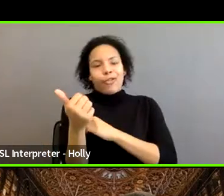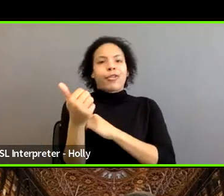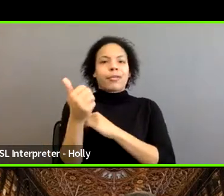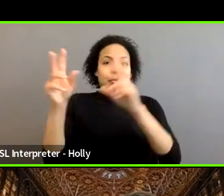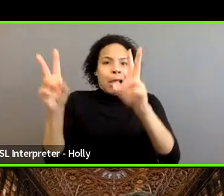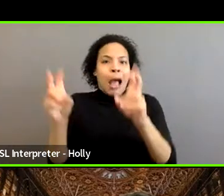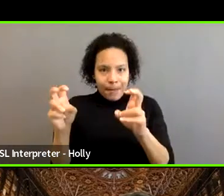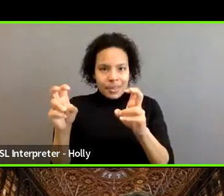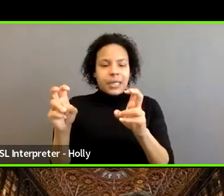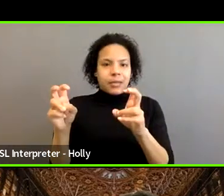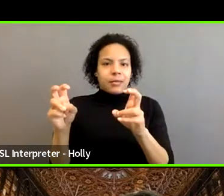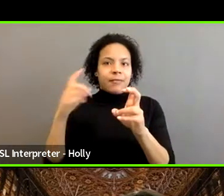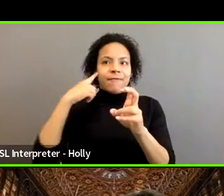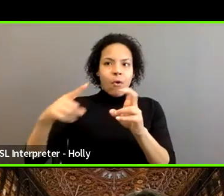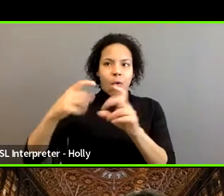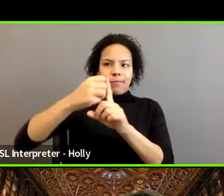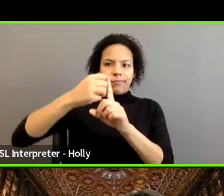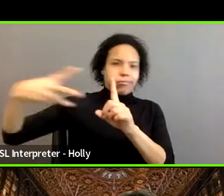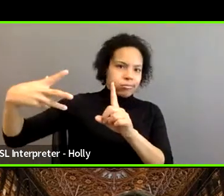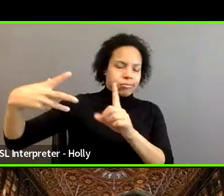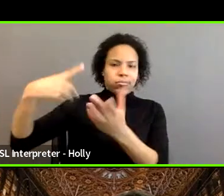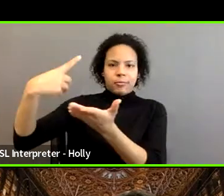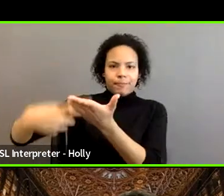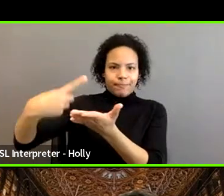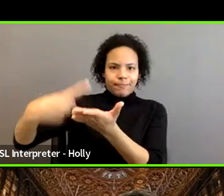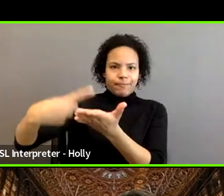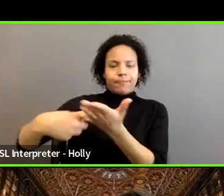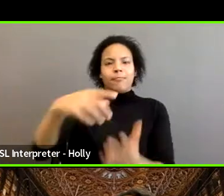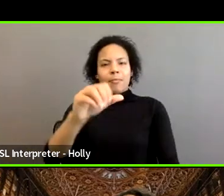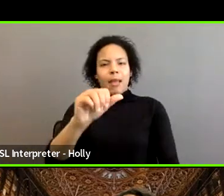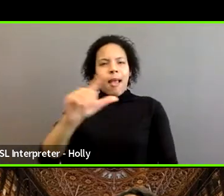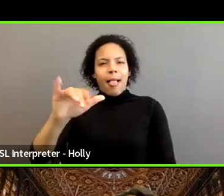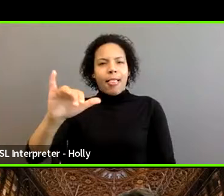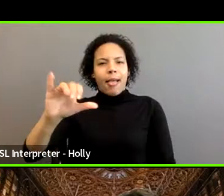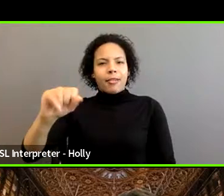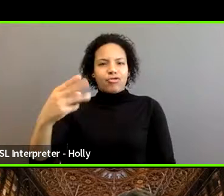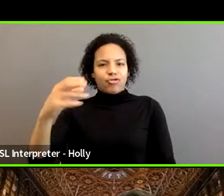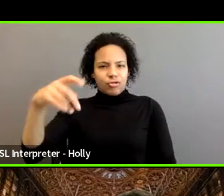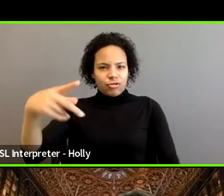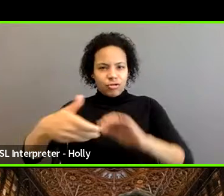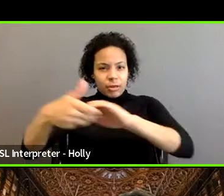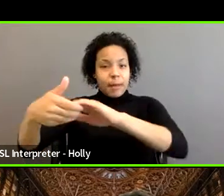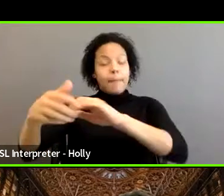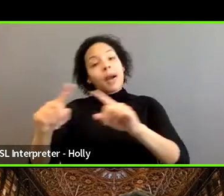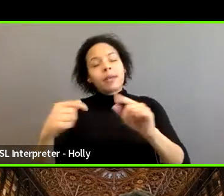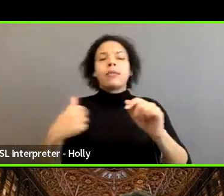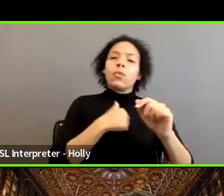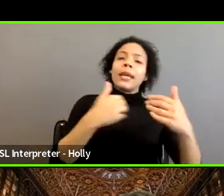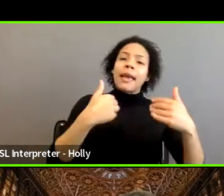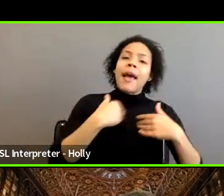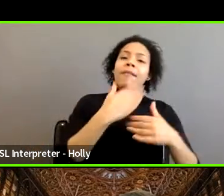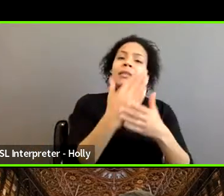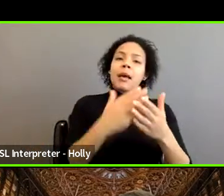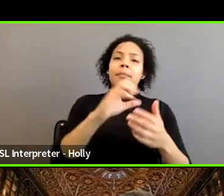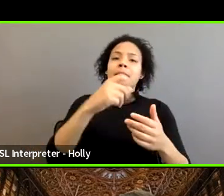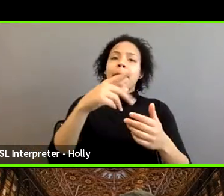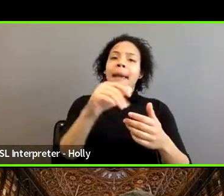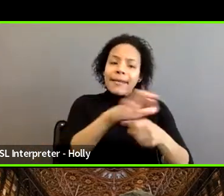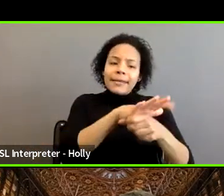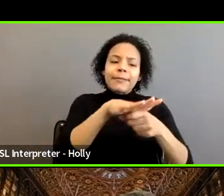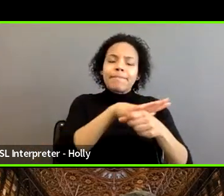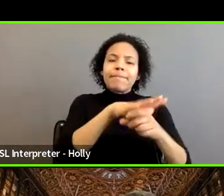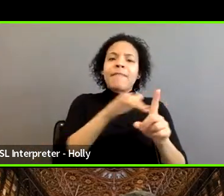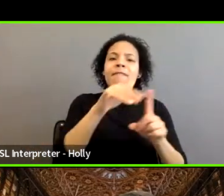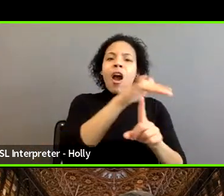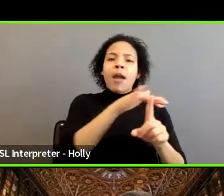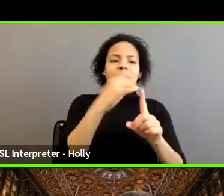to acknowledge that we're not, there are spaces for us to feel safe, but there's also spaces for us